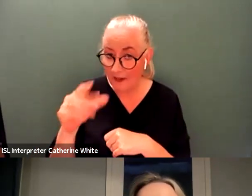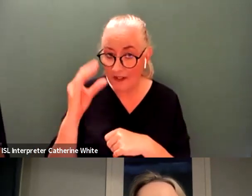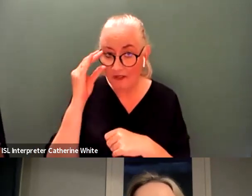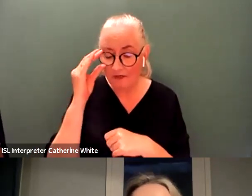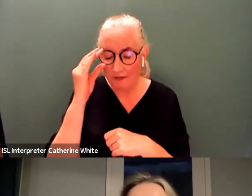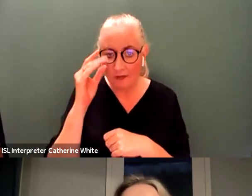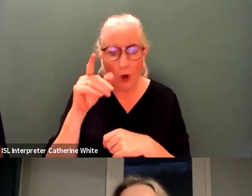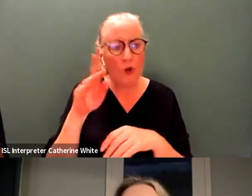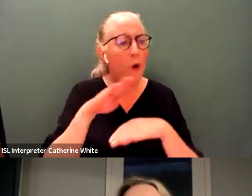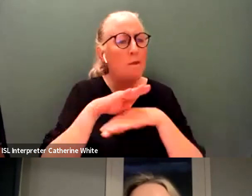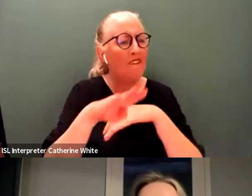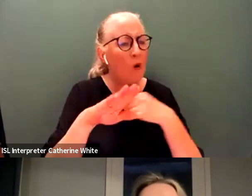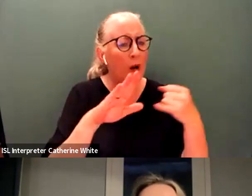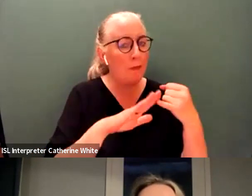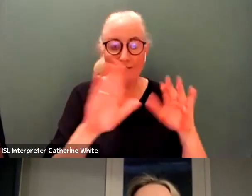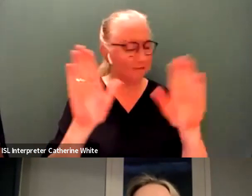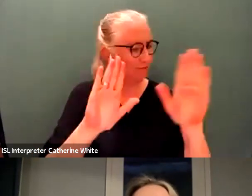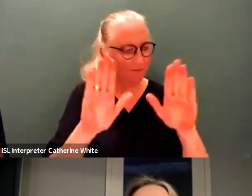Before your periods.